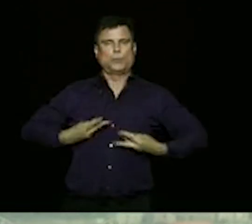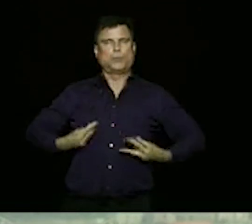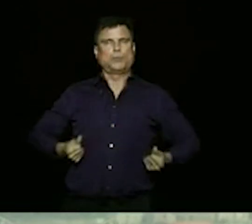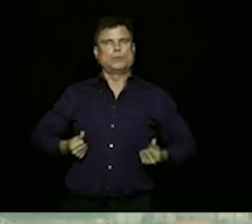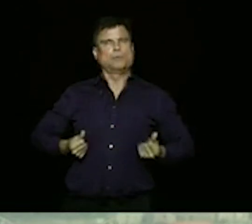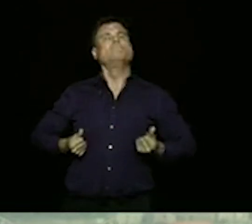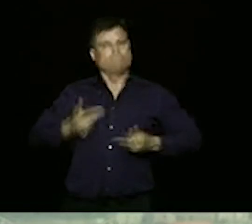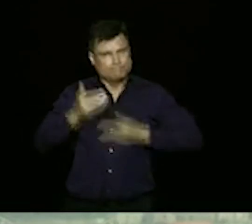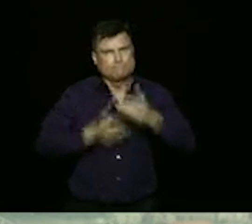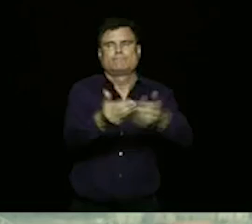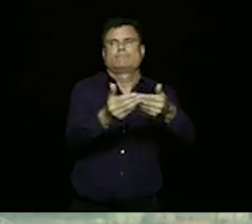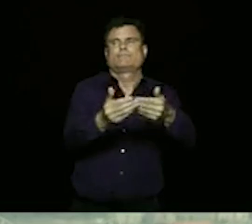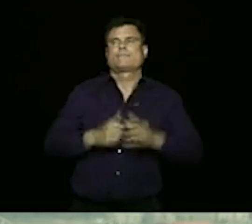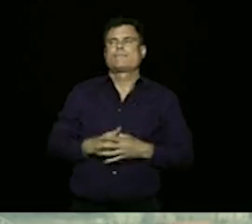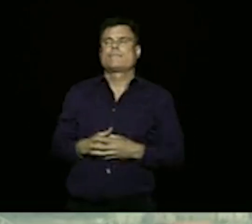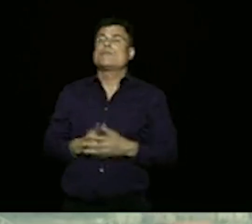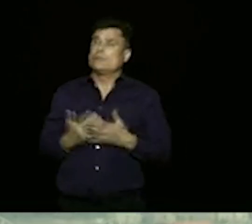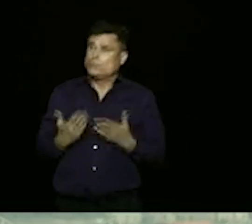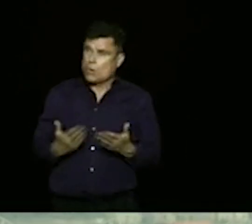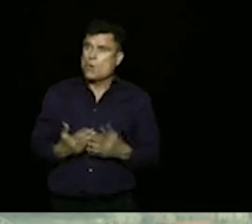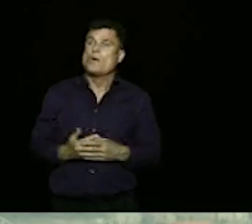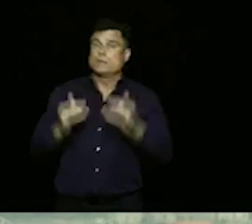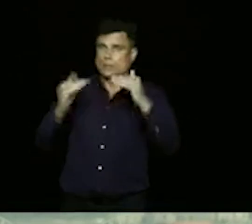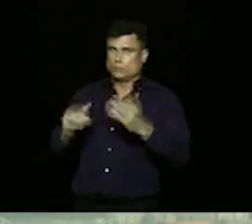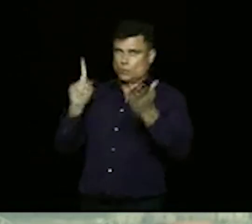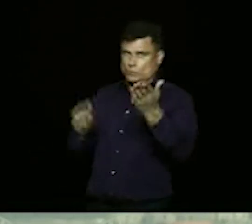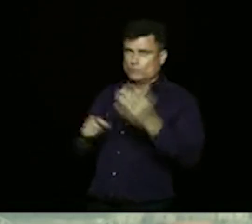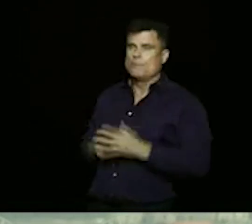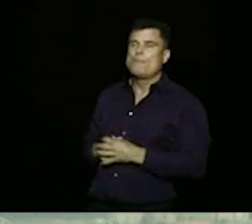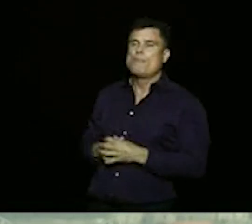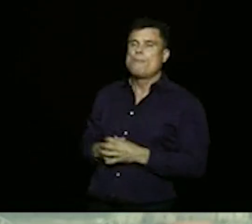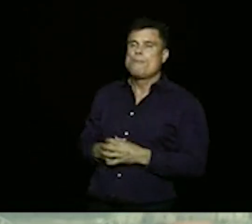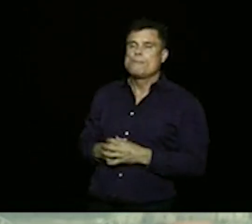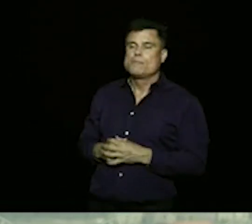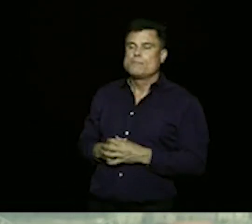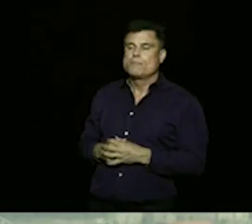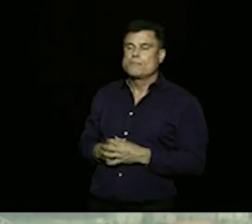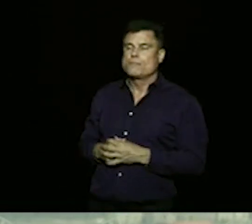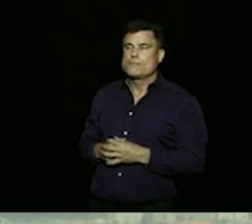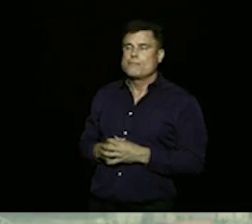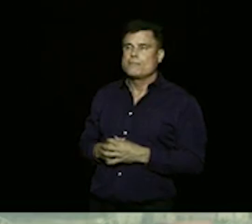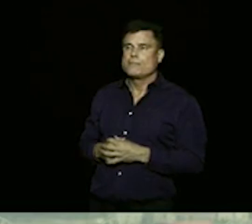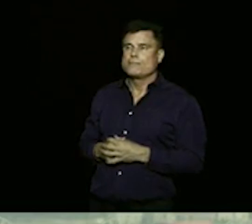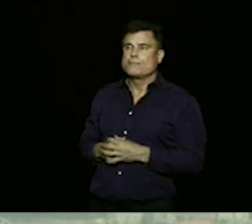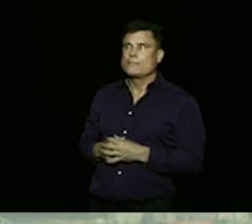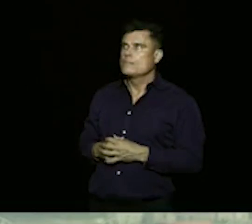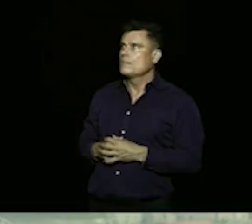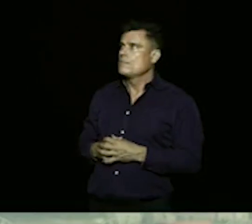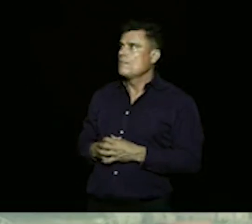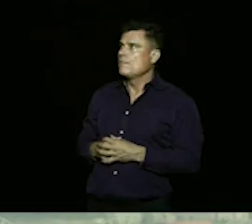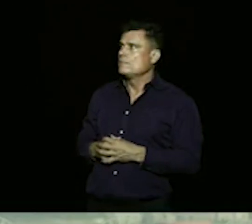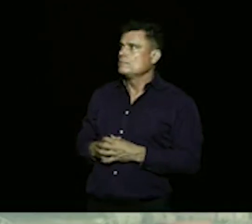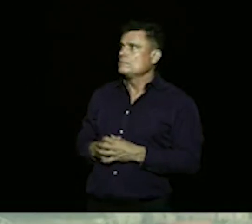Mary Griffin, Check News. Oh, hi, Minister. I'm just wondering about your reluctance to even identify the